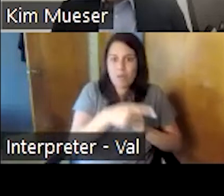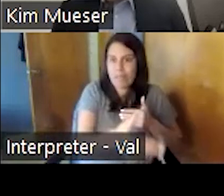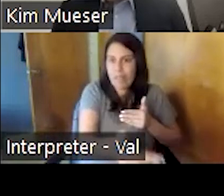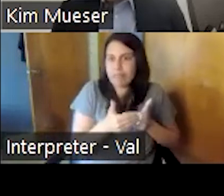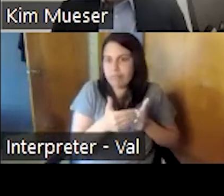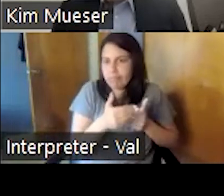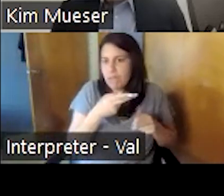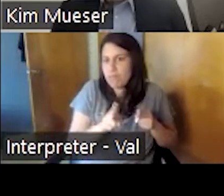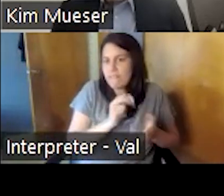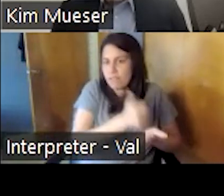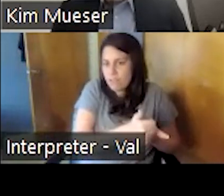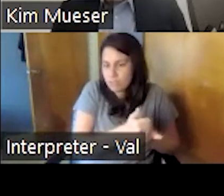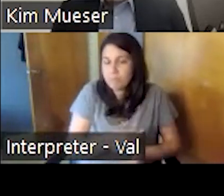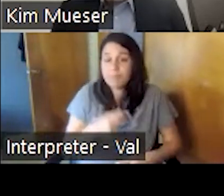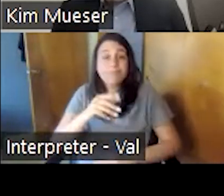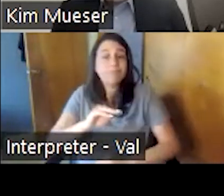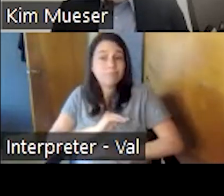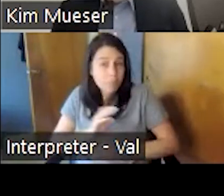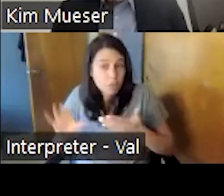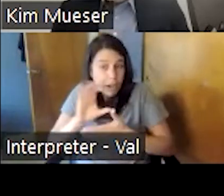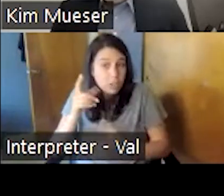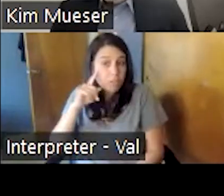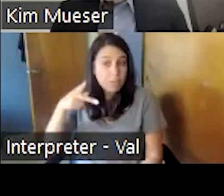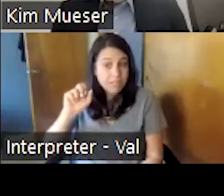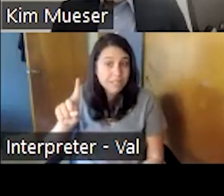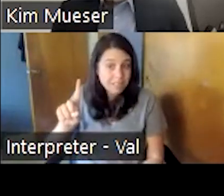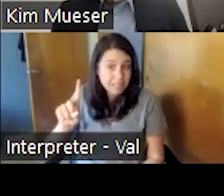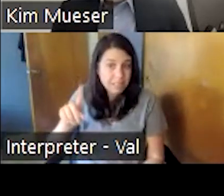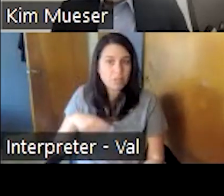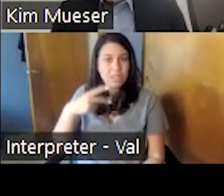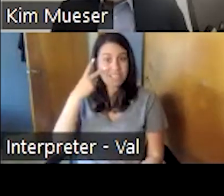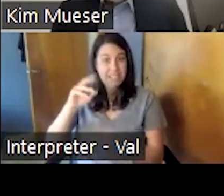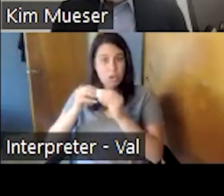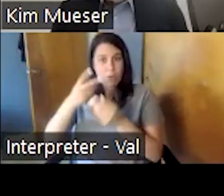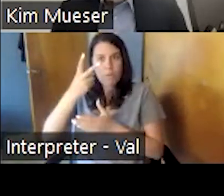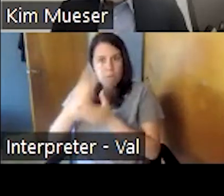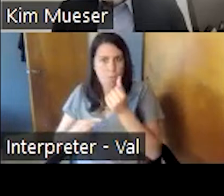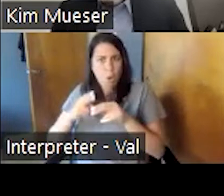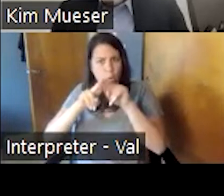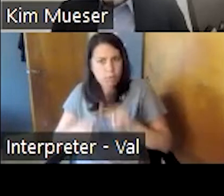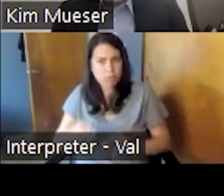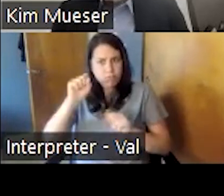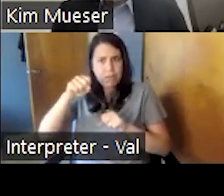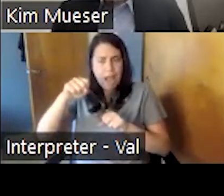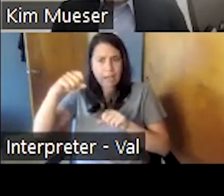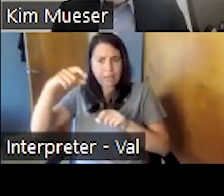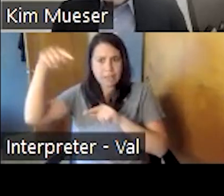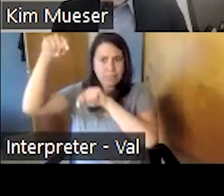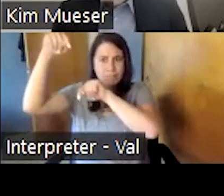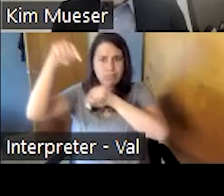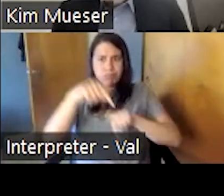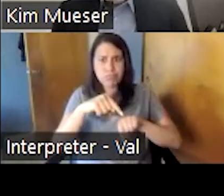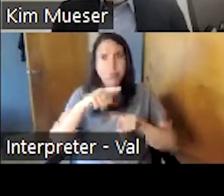of people meeting criteria for PTSD. You can see that it goes down in both groups, actually quite a bit, but it goes down significantly